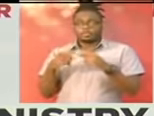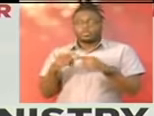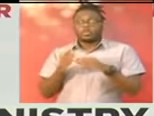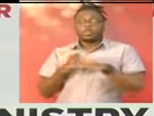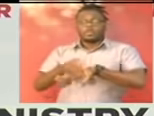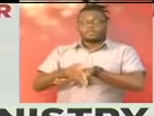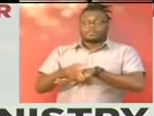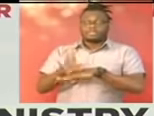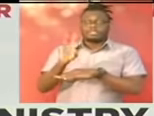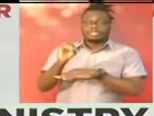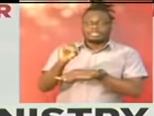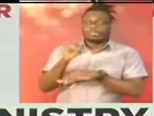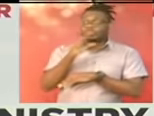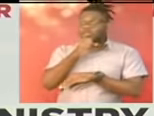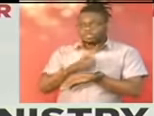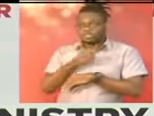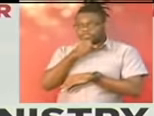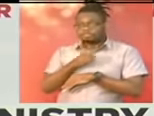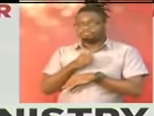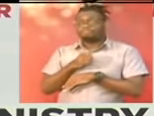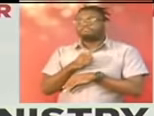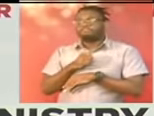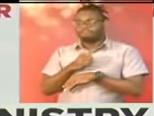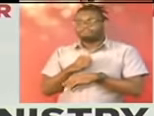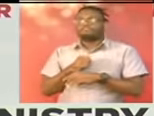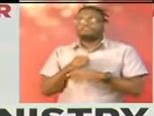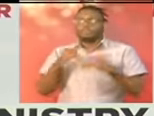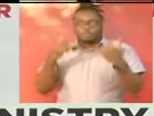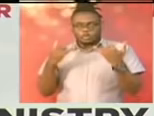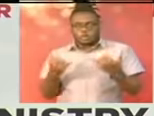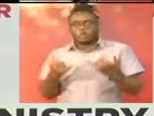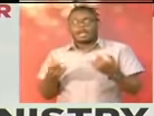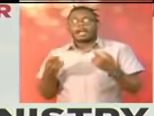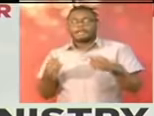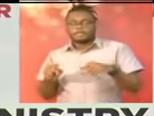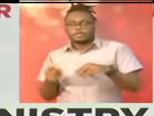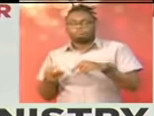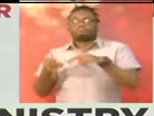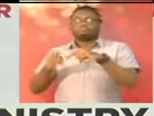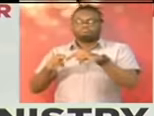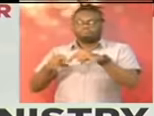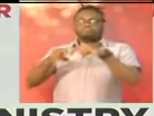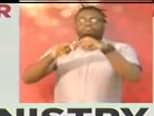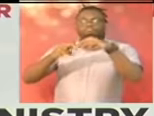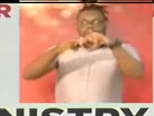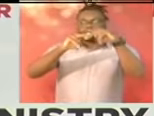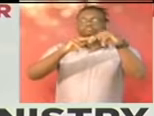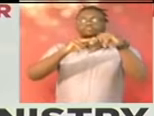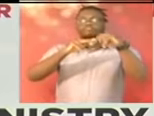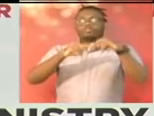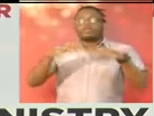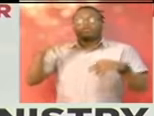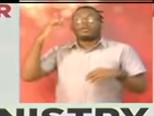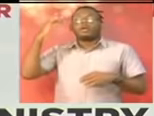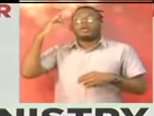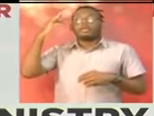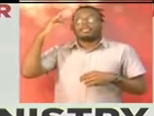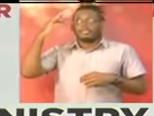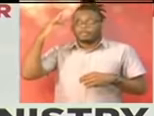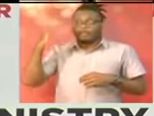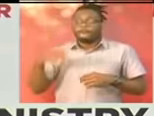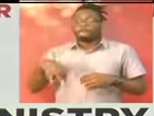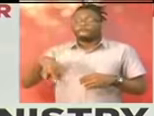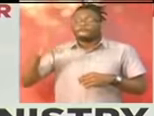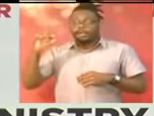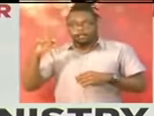the proportions over the last maybe month to 6 weeks. And a lot of it was actually driven by seeing cases and clusters